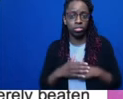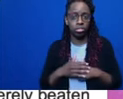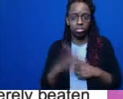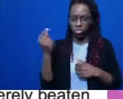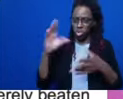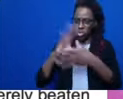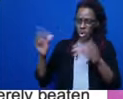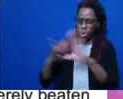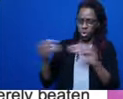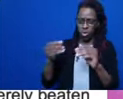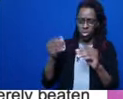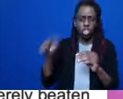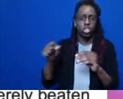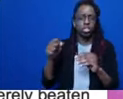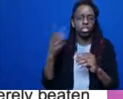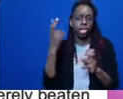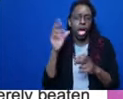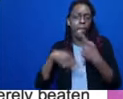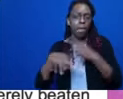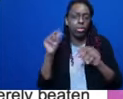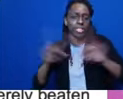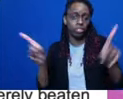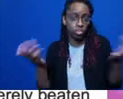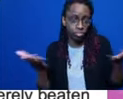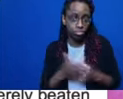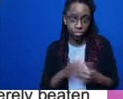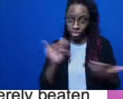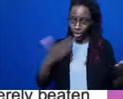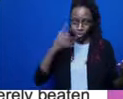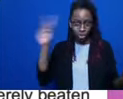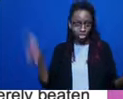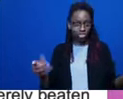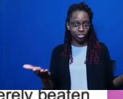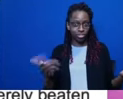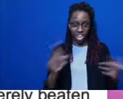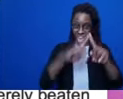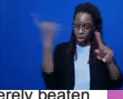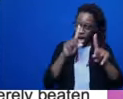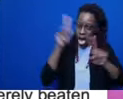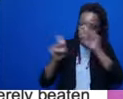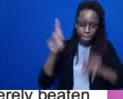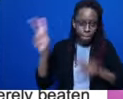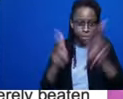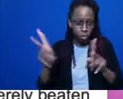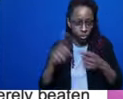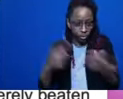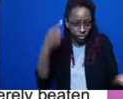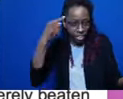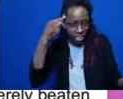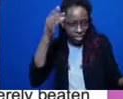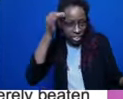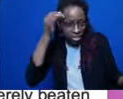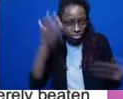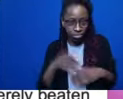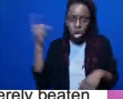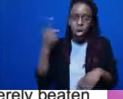is a good question to always ask people to think about, because there's always an opportunity to intervene in a positive way the next time, especially